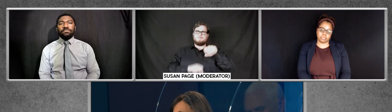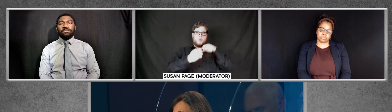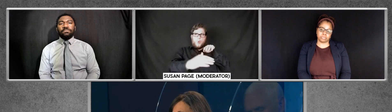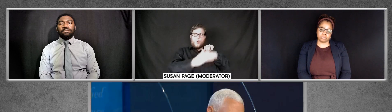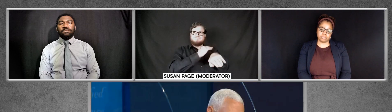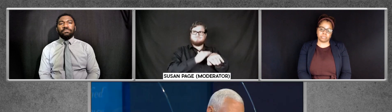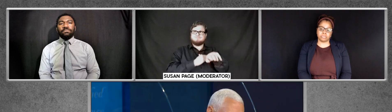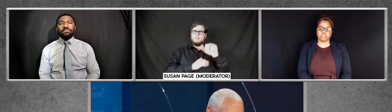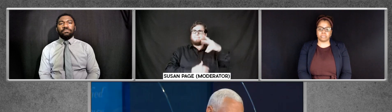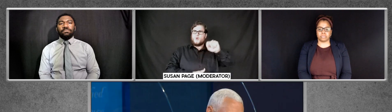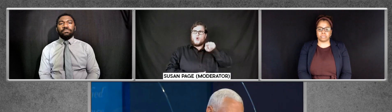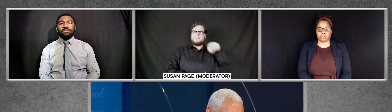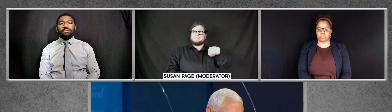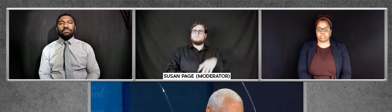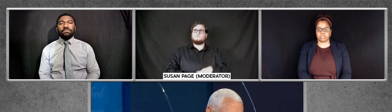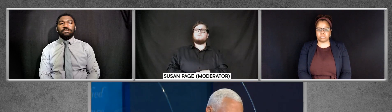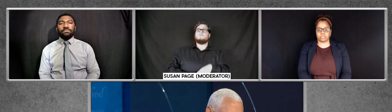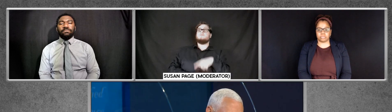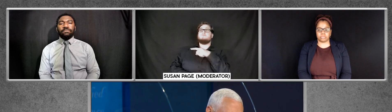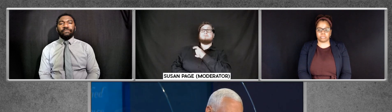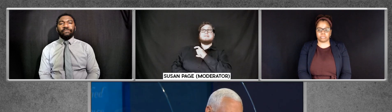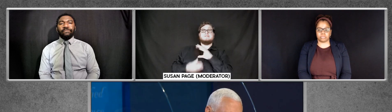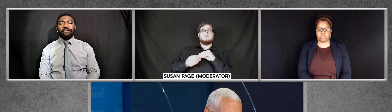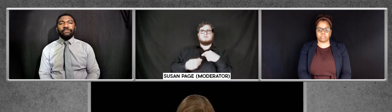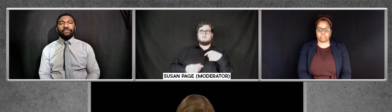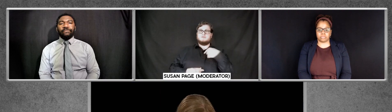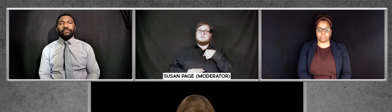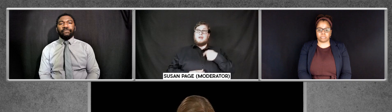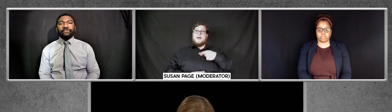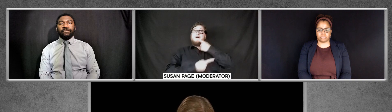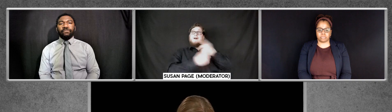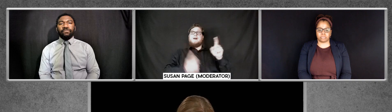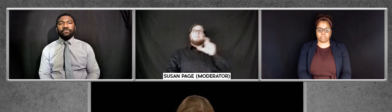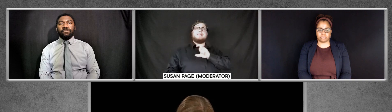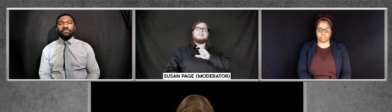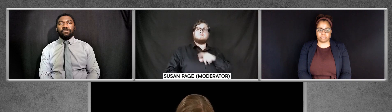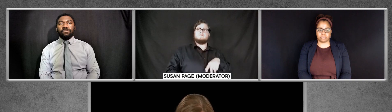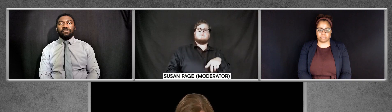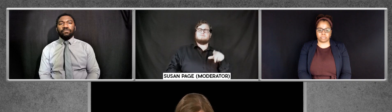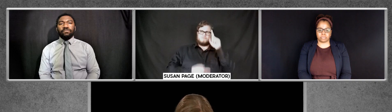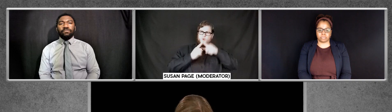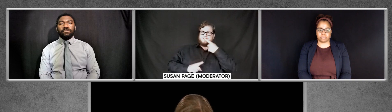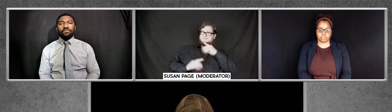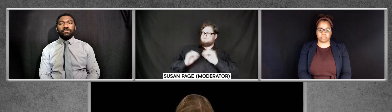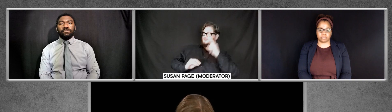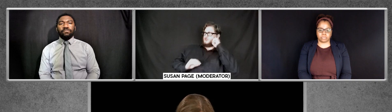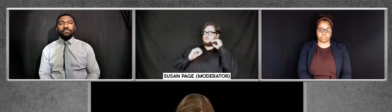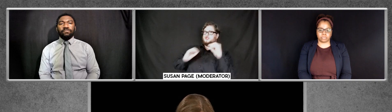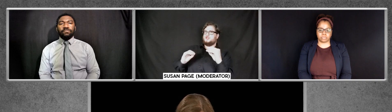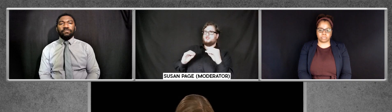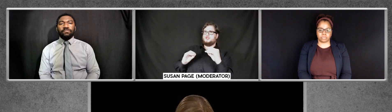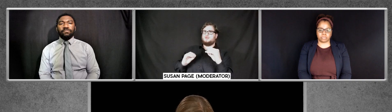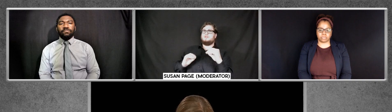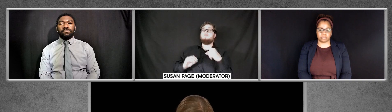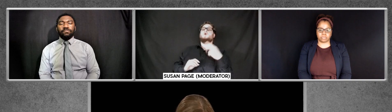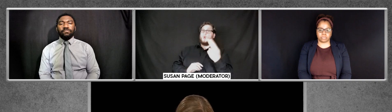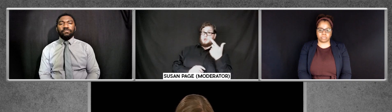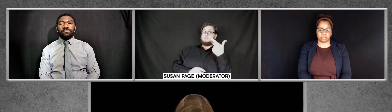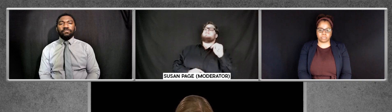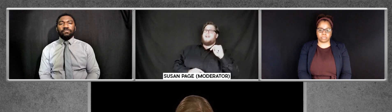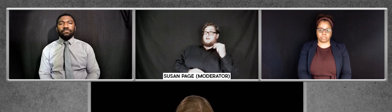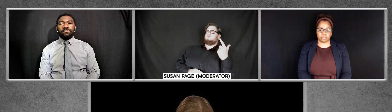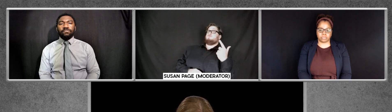said they identified themselves. Taylor's boyfriend said he didn't hear them do that. He used a gun registered to him to fire a shot,